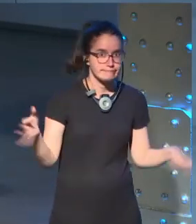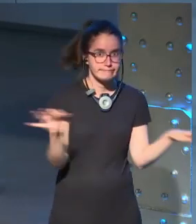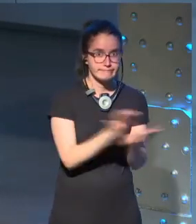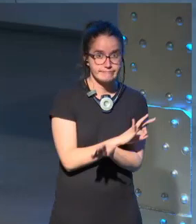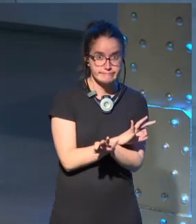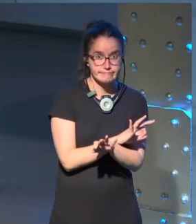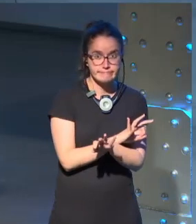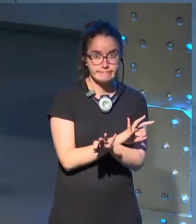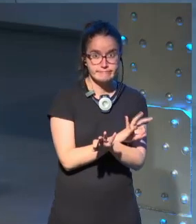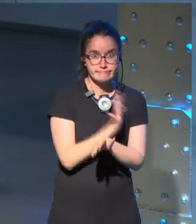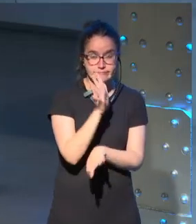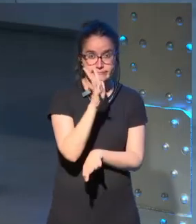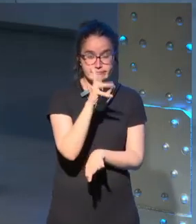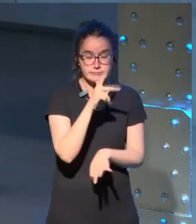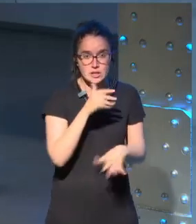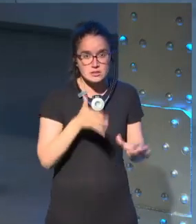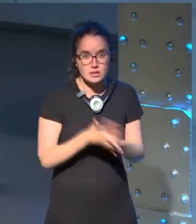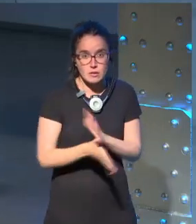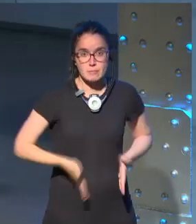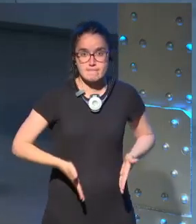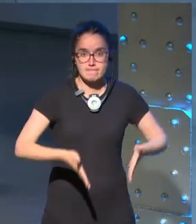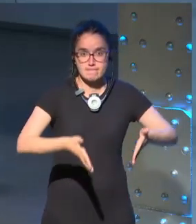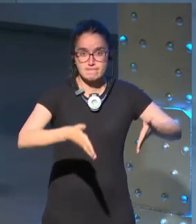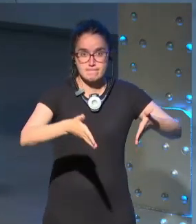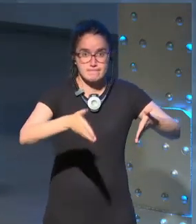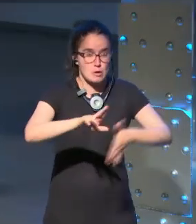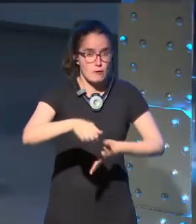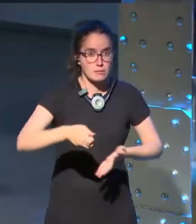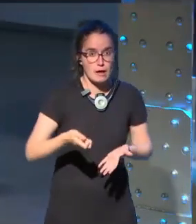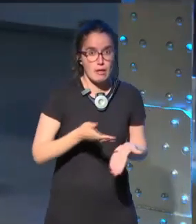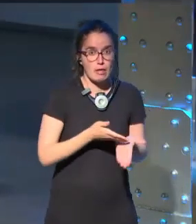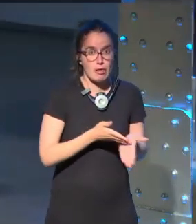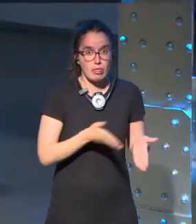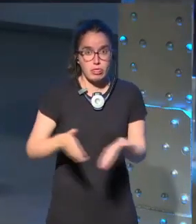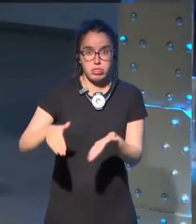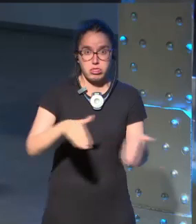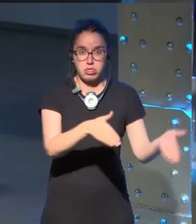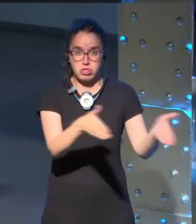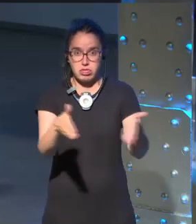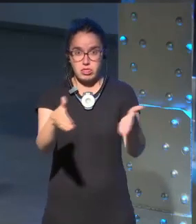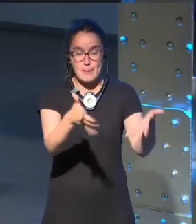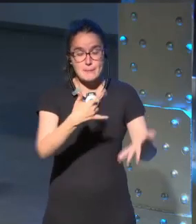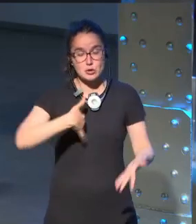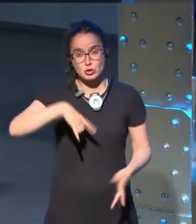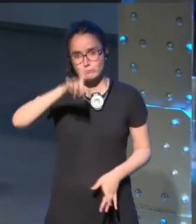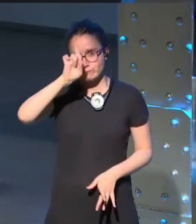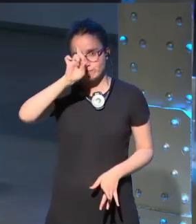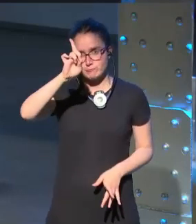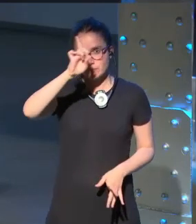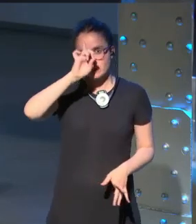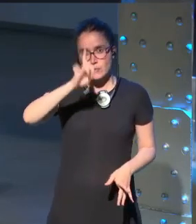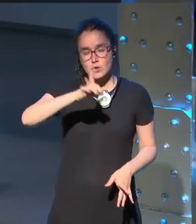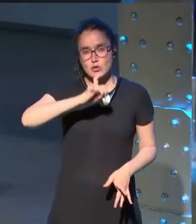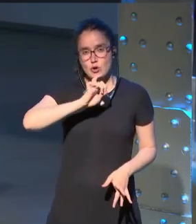it's not a straight line. It wiggles. But I think, I don't know how anyone could write a novel like